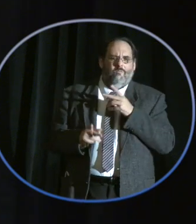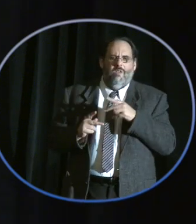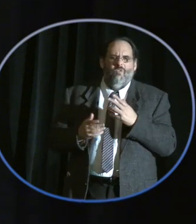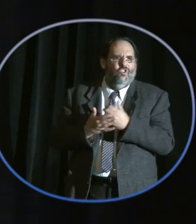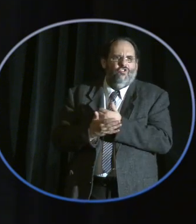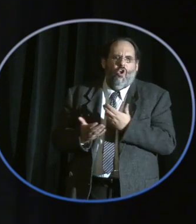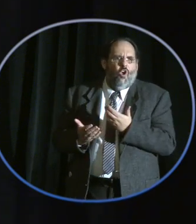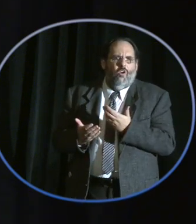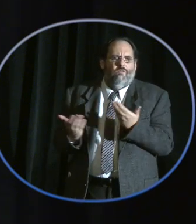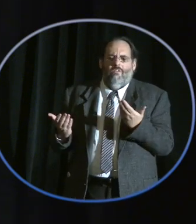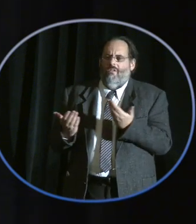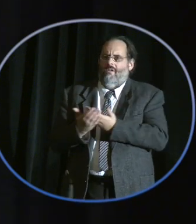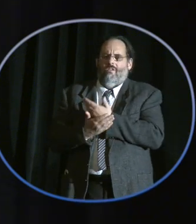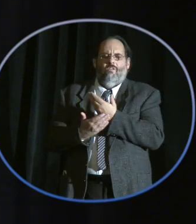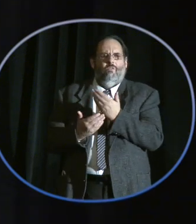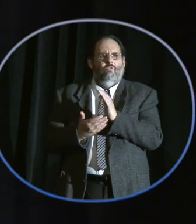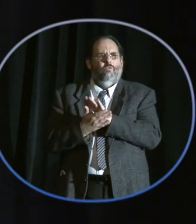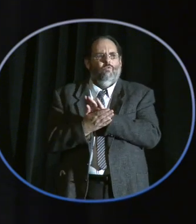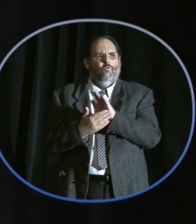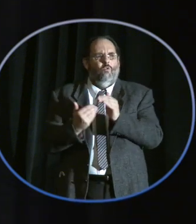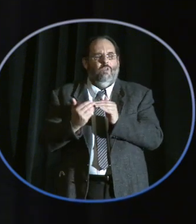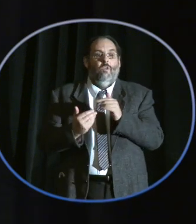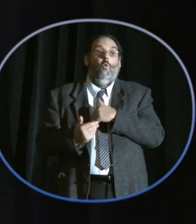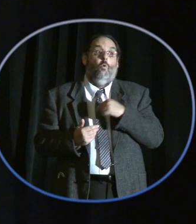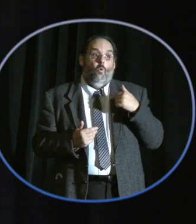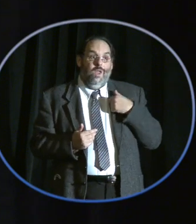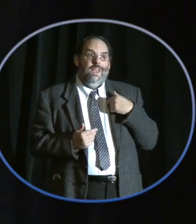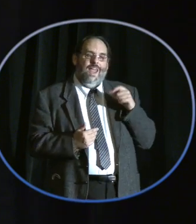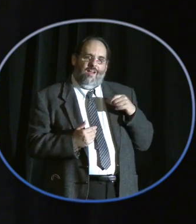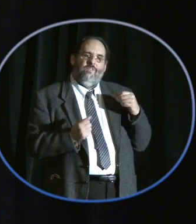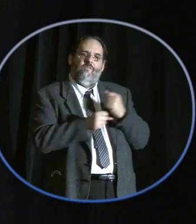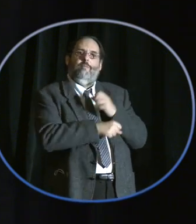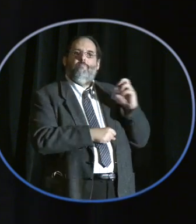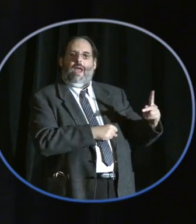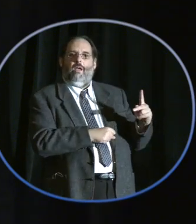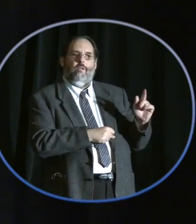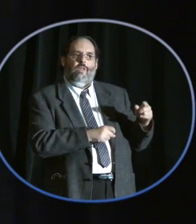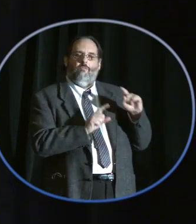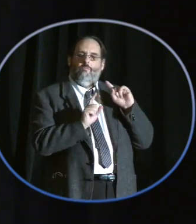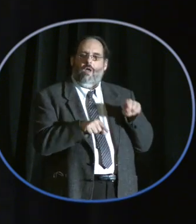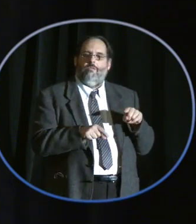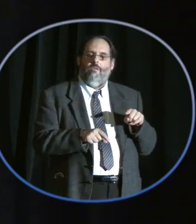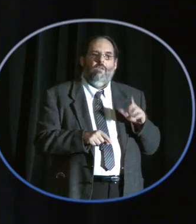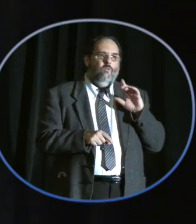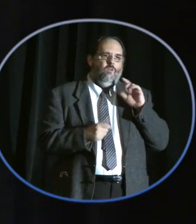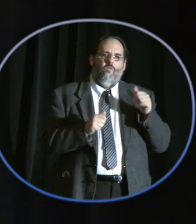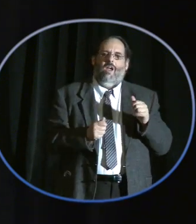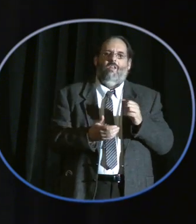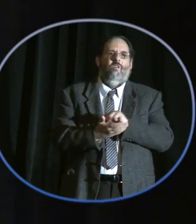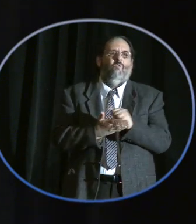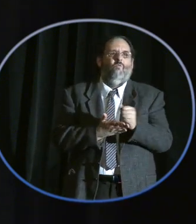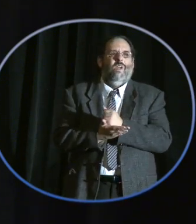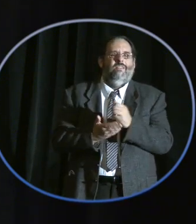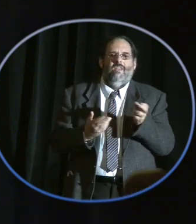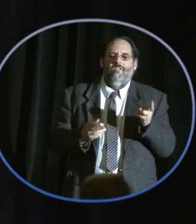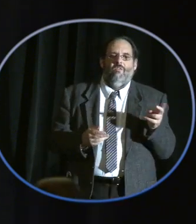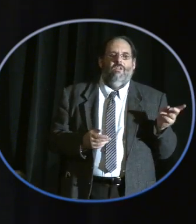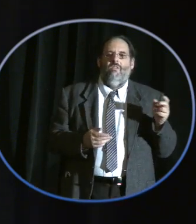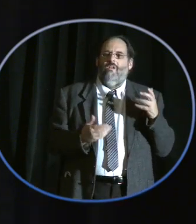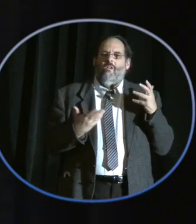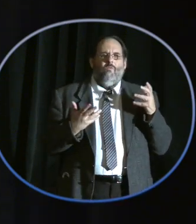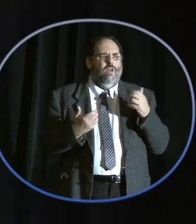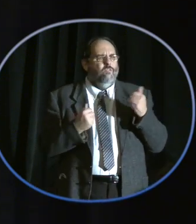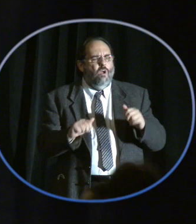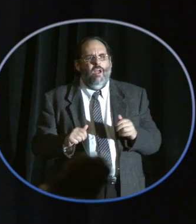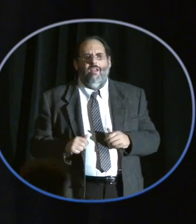deserve brand new school buildings. And we have to be the ones that fight back on that. They are going to try to erase history. They are trying